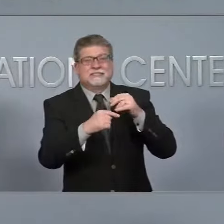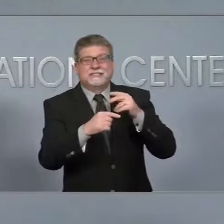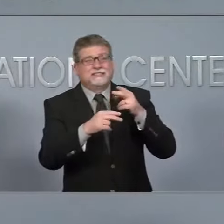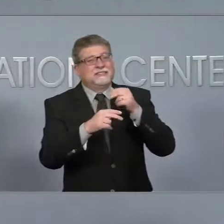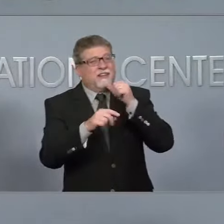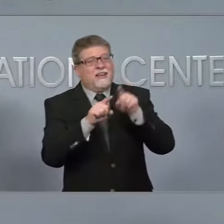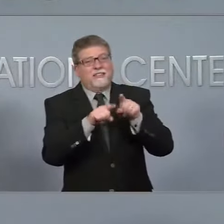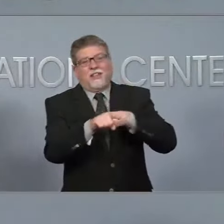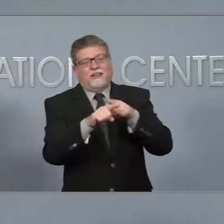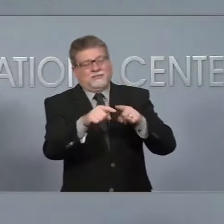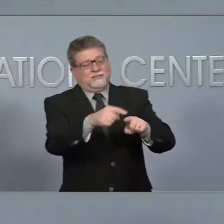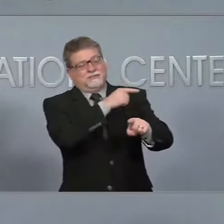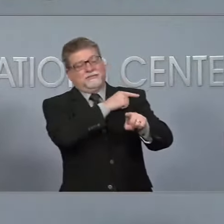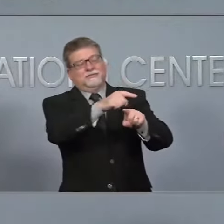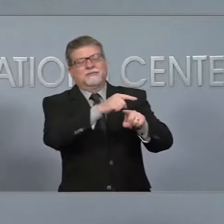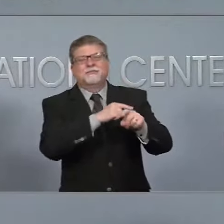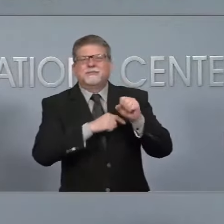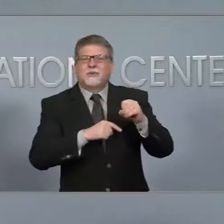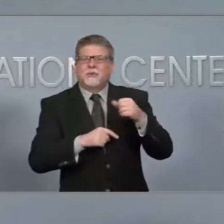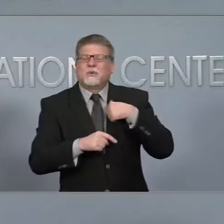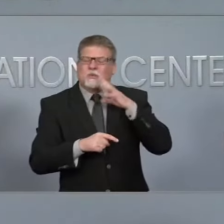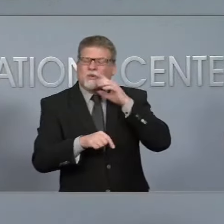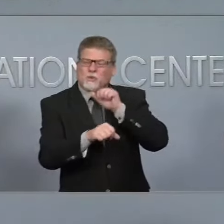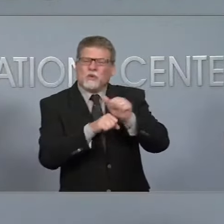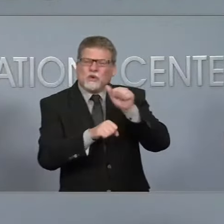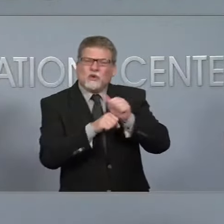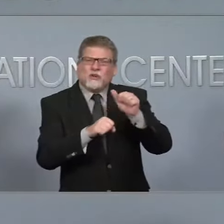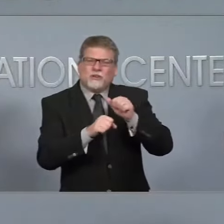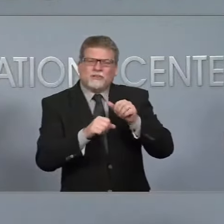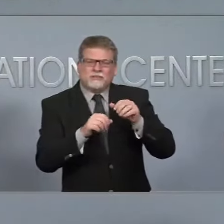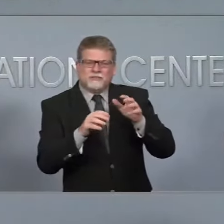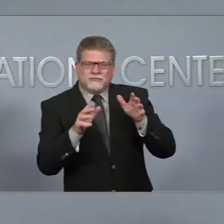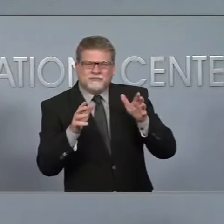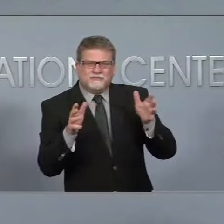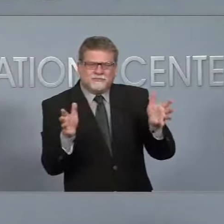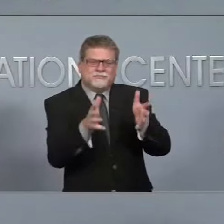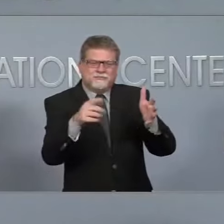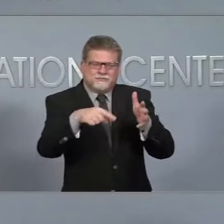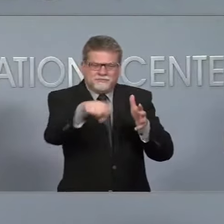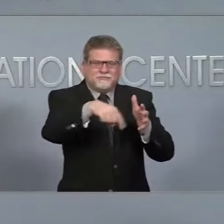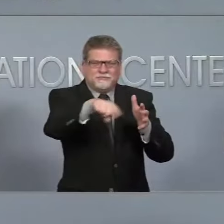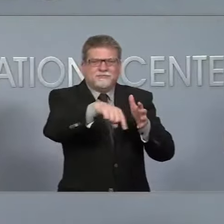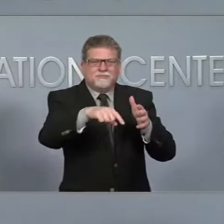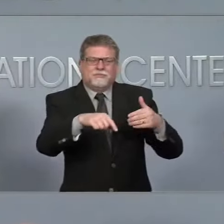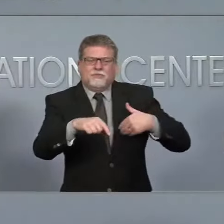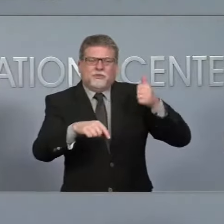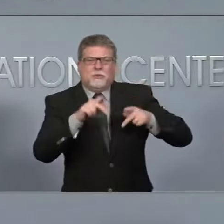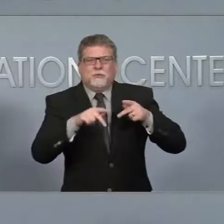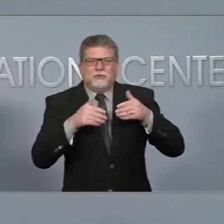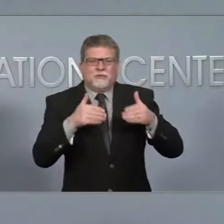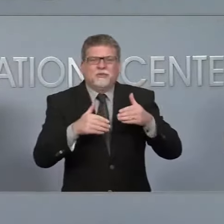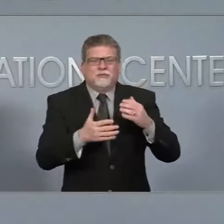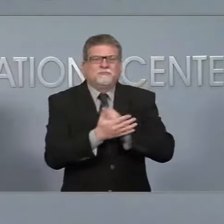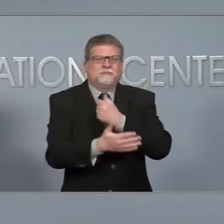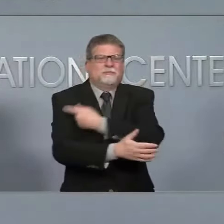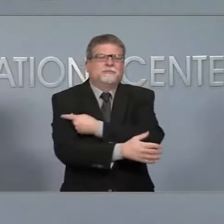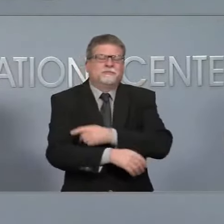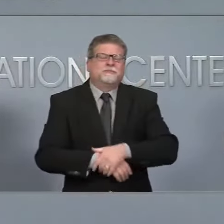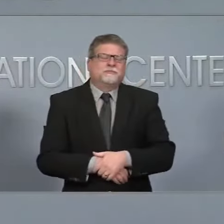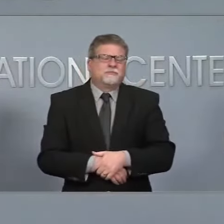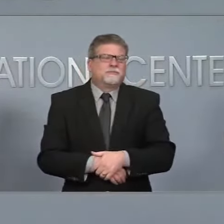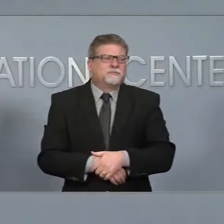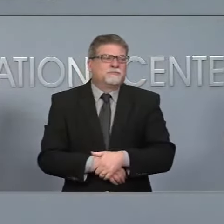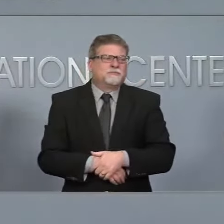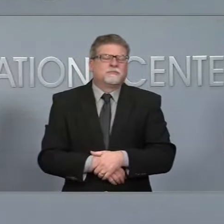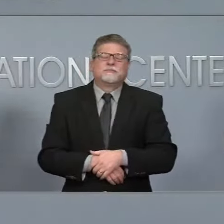as Dr. Consagra and Secretary Kinsley said, to make sure we get people vaccinated, and particularly our younger people. But go ahead. Sorry, I was going